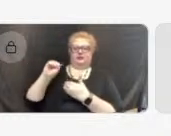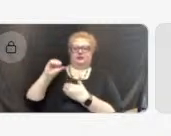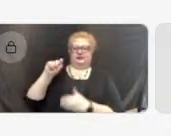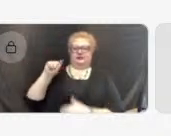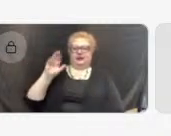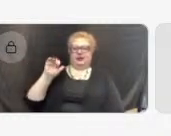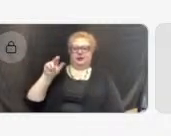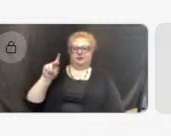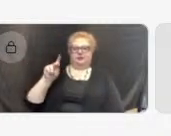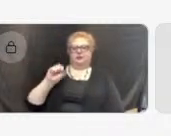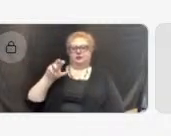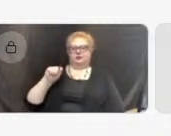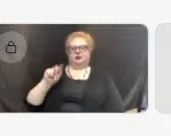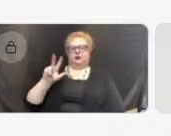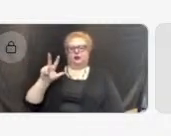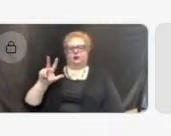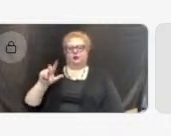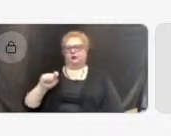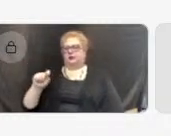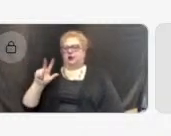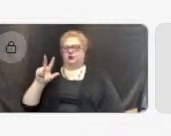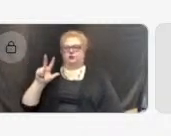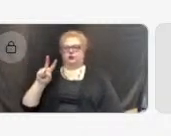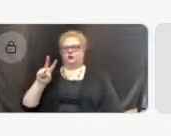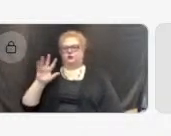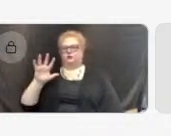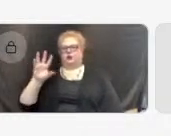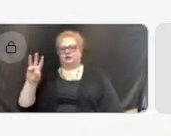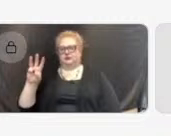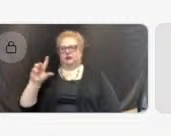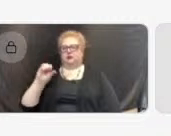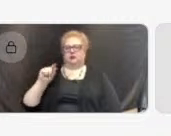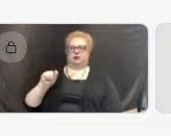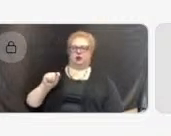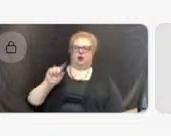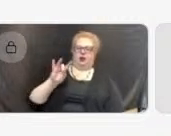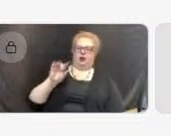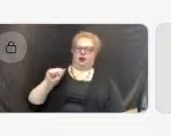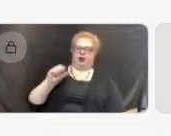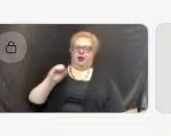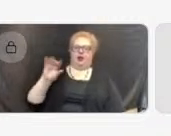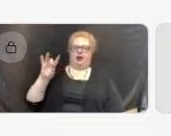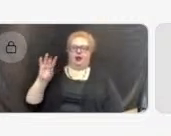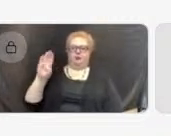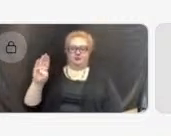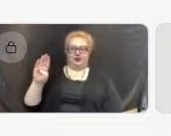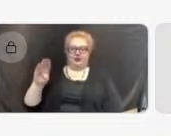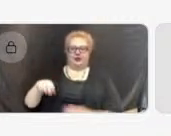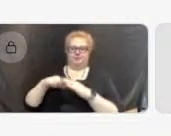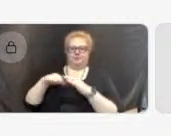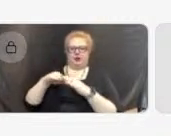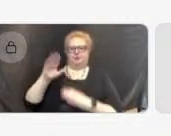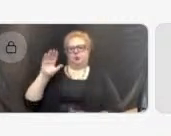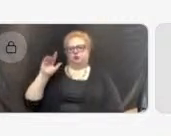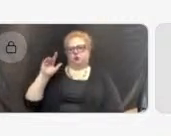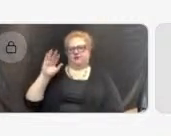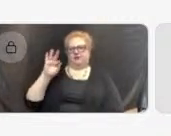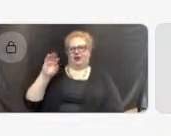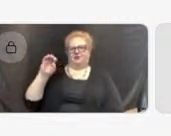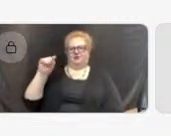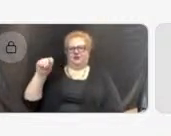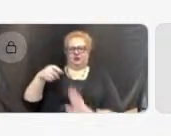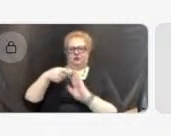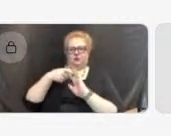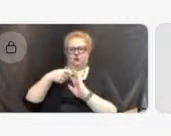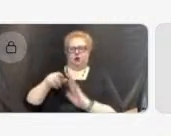section 36-256 for lots 8A and 8B. Minimum 25 feet required,